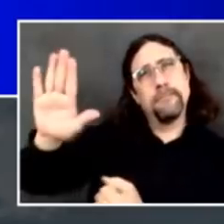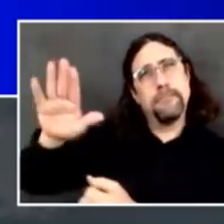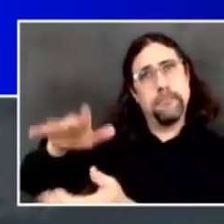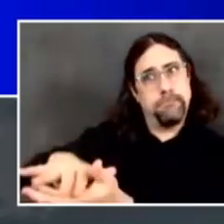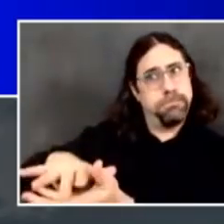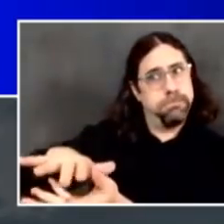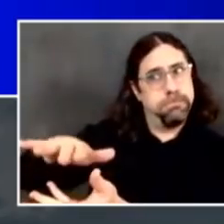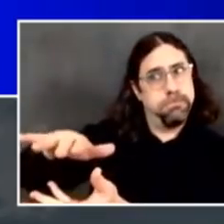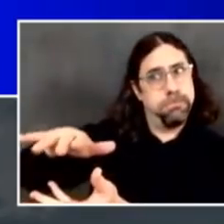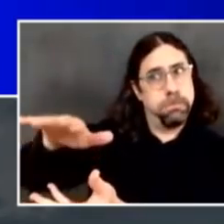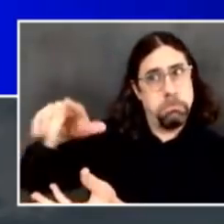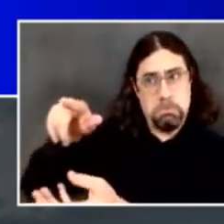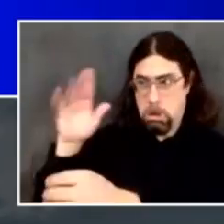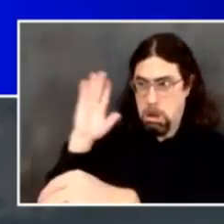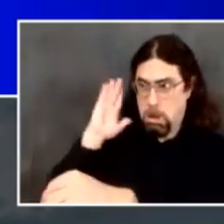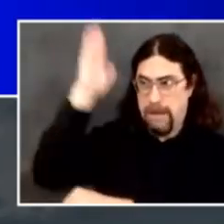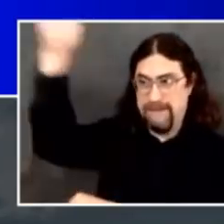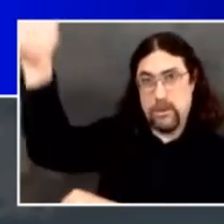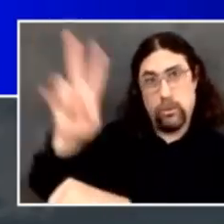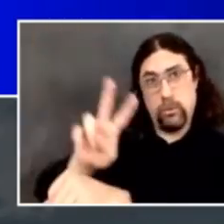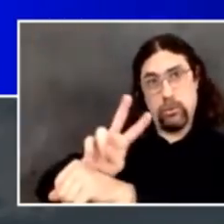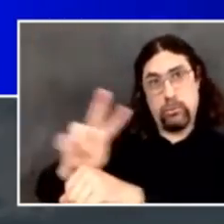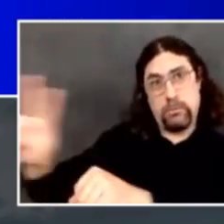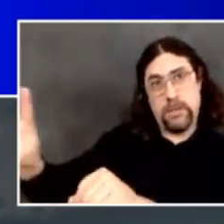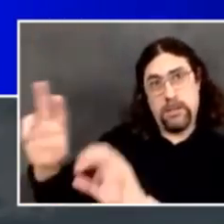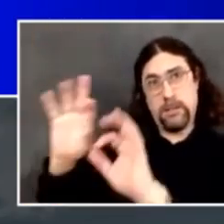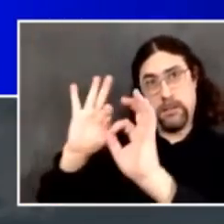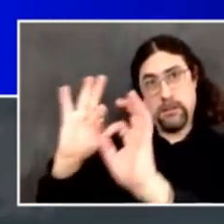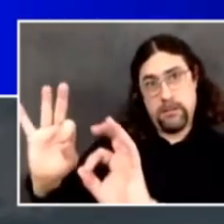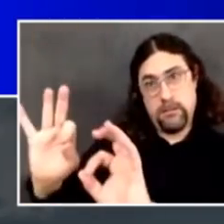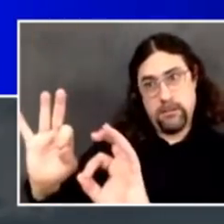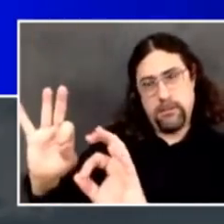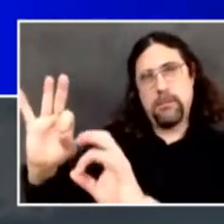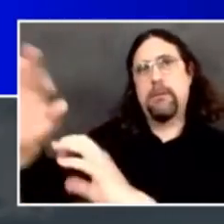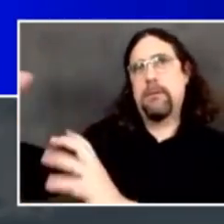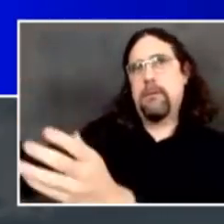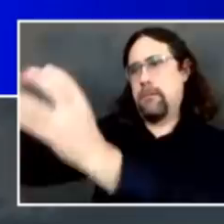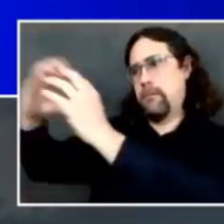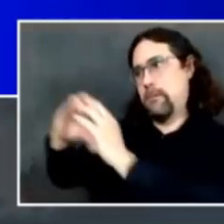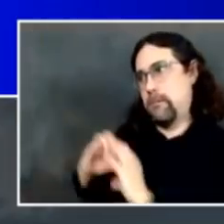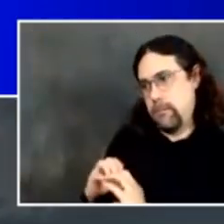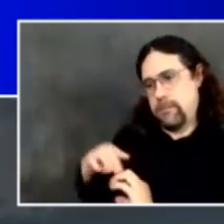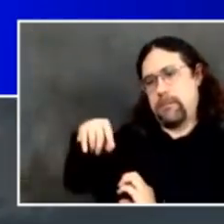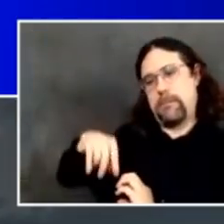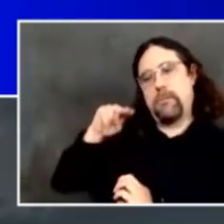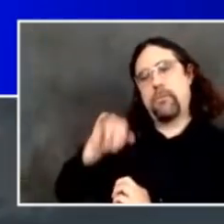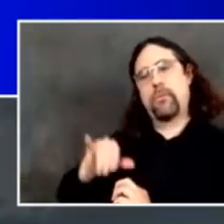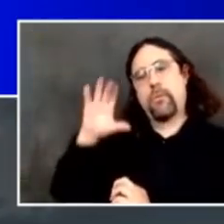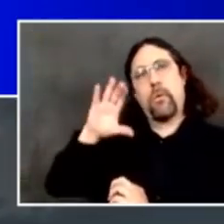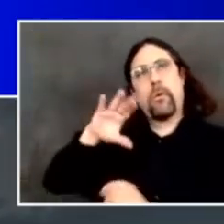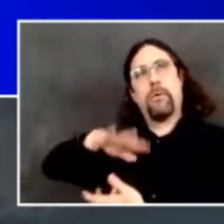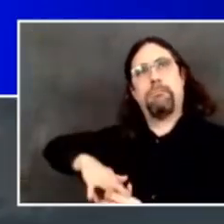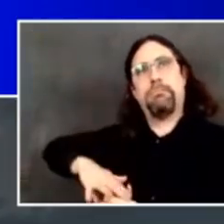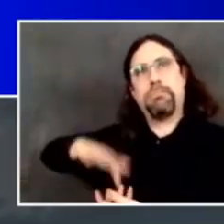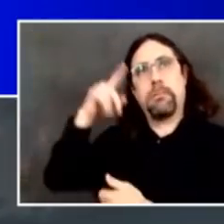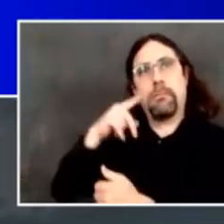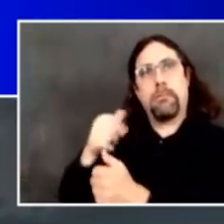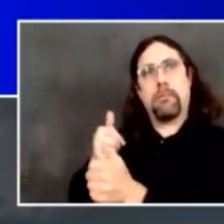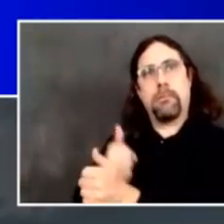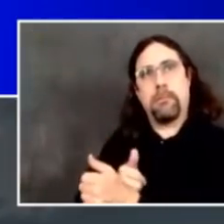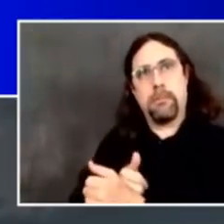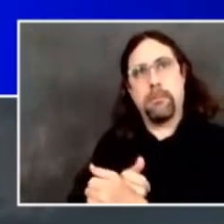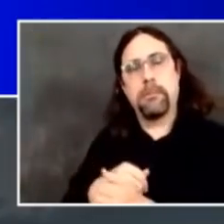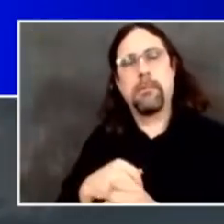disease later in the year or the beginning of next year. We want to be ready for that. So we're going to have our own reserves that we